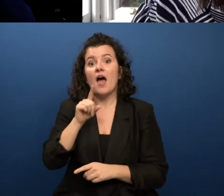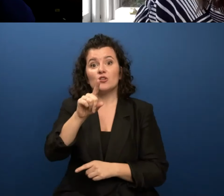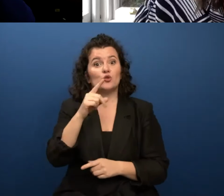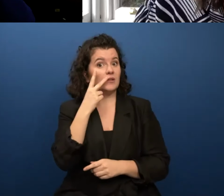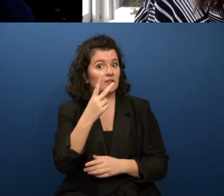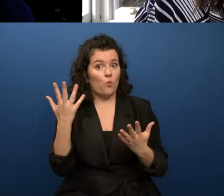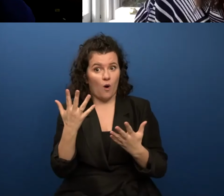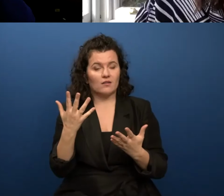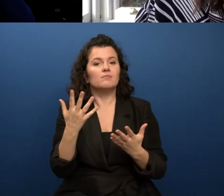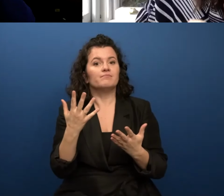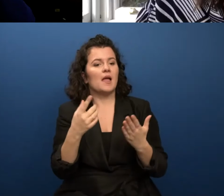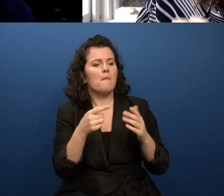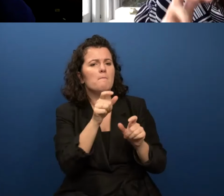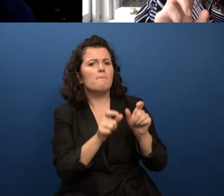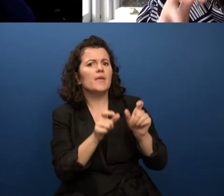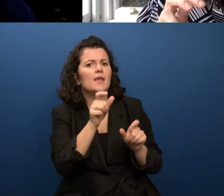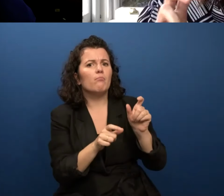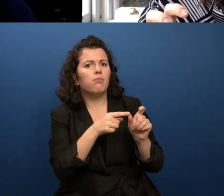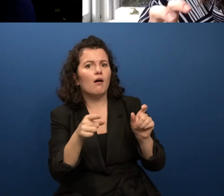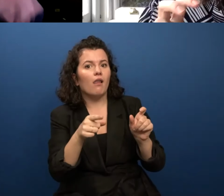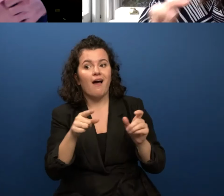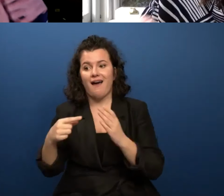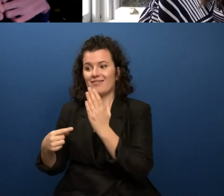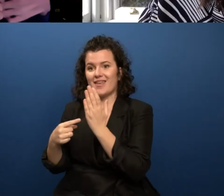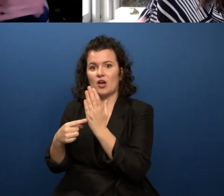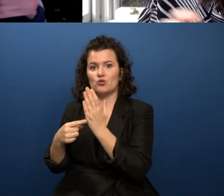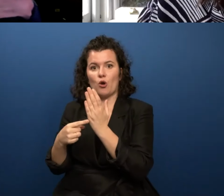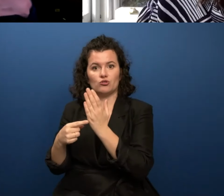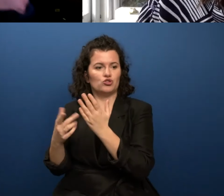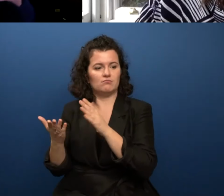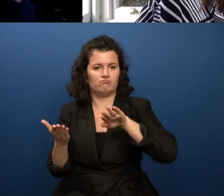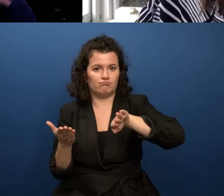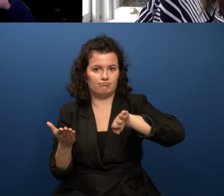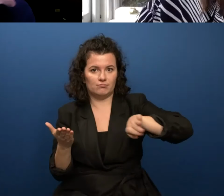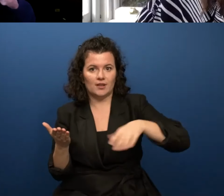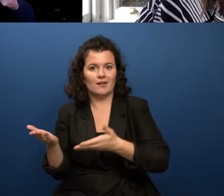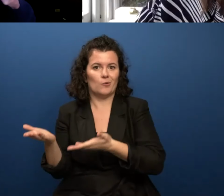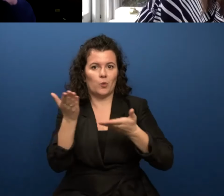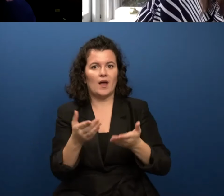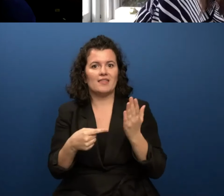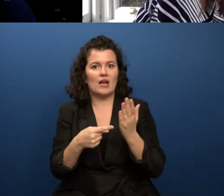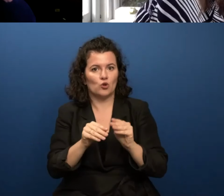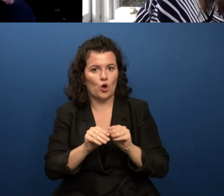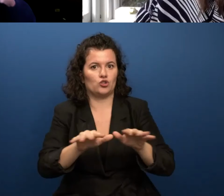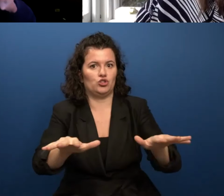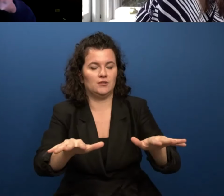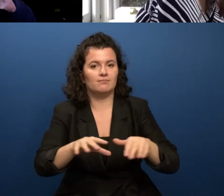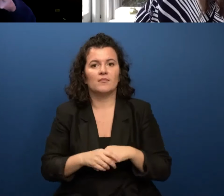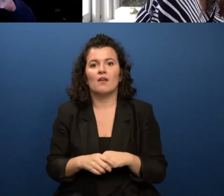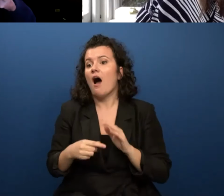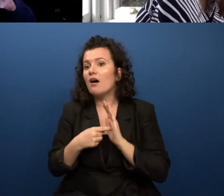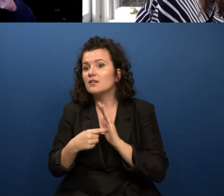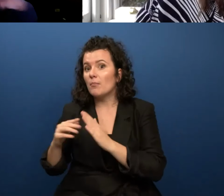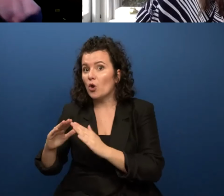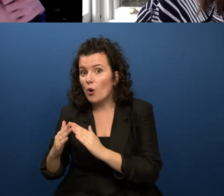that serves as a particular barrier to some persons with disabilities and people from certain communities. So a question that's